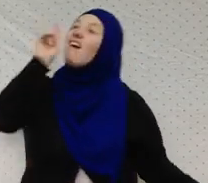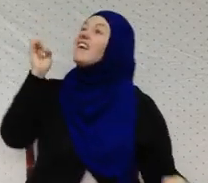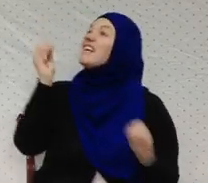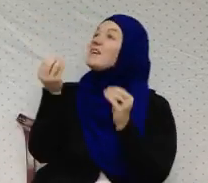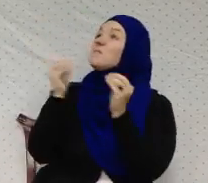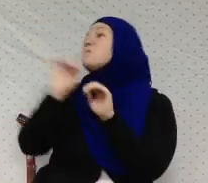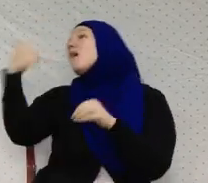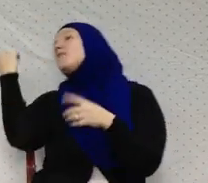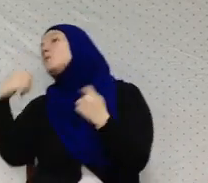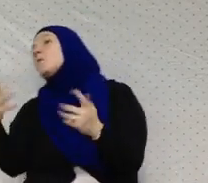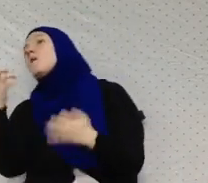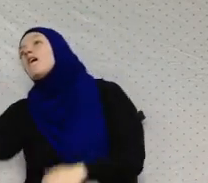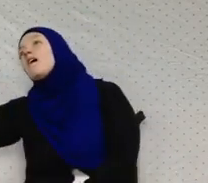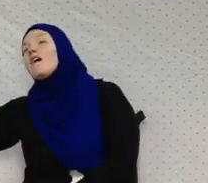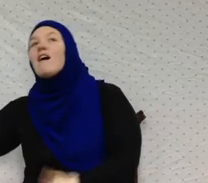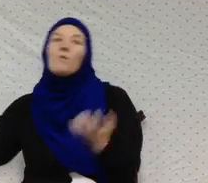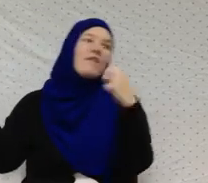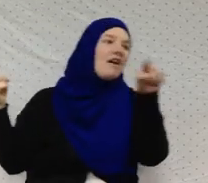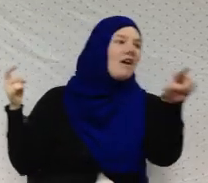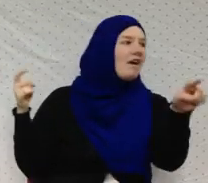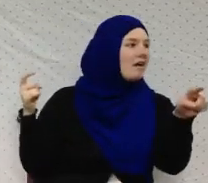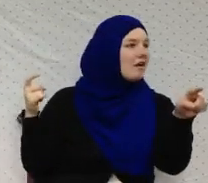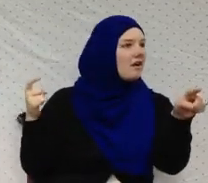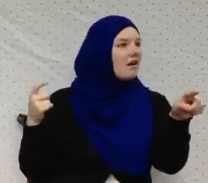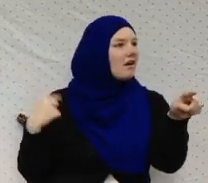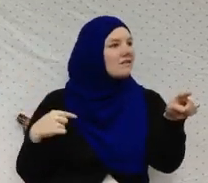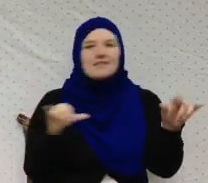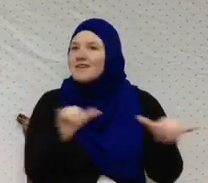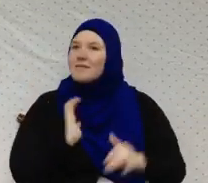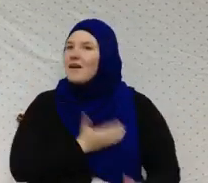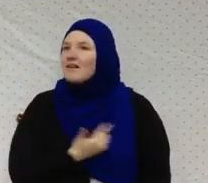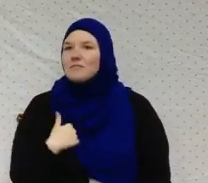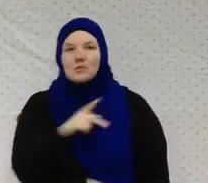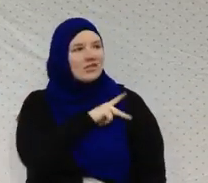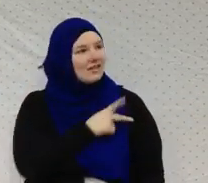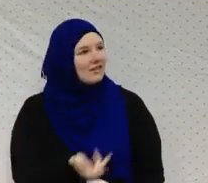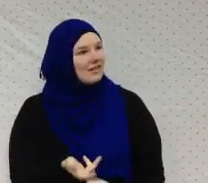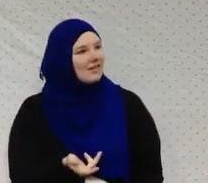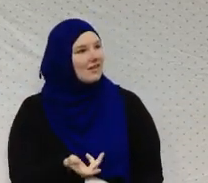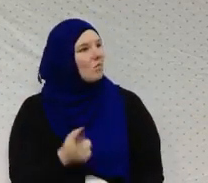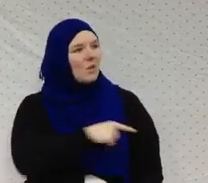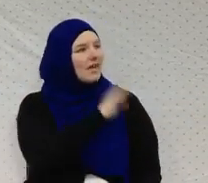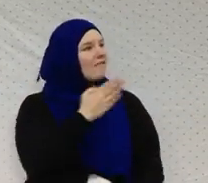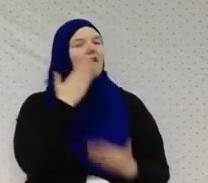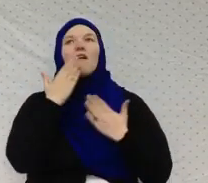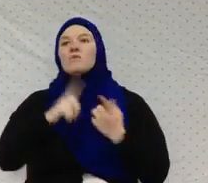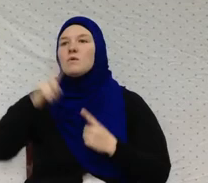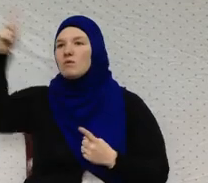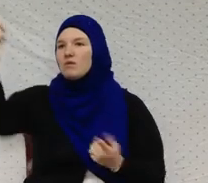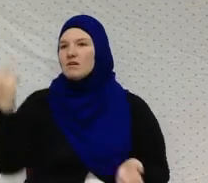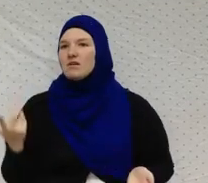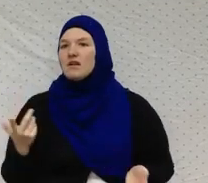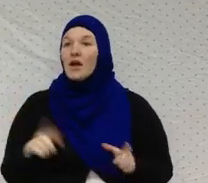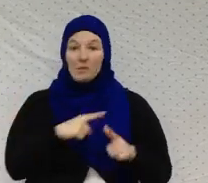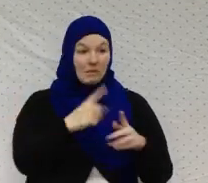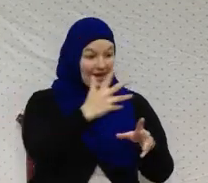So, uncle, can you give me that other one? Can you give me this? So, we're acting like children. We don't offer thanks for